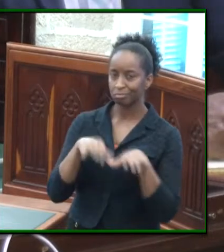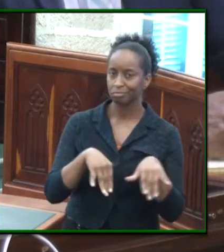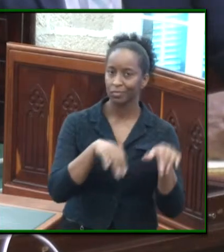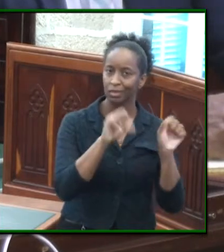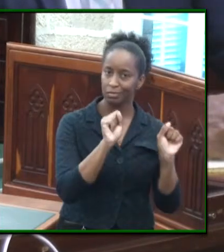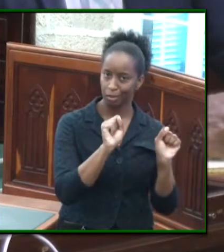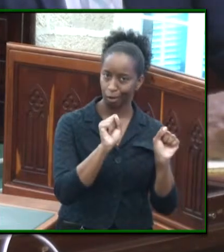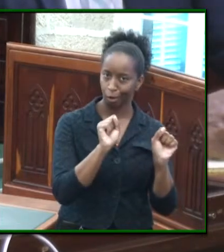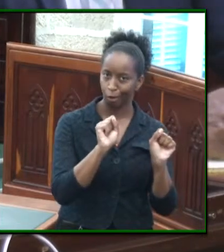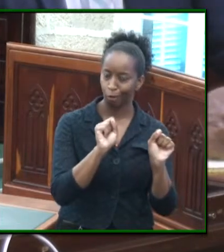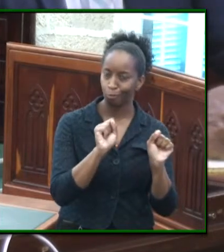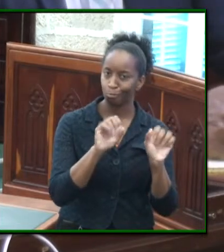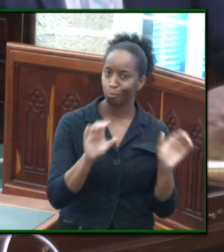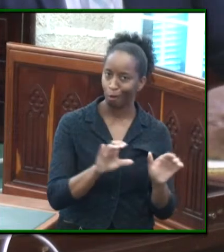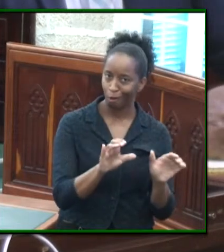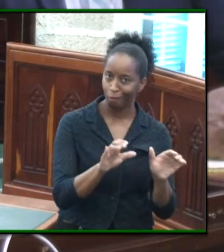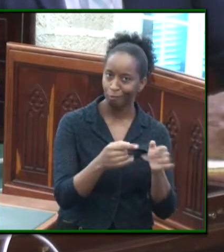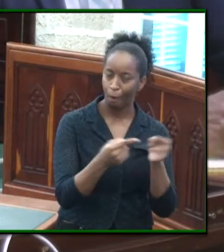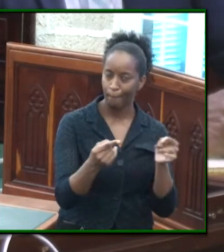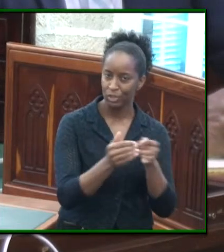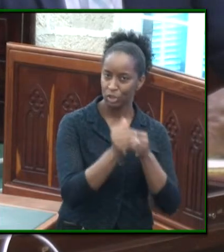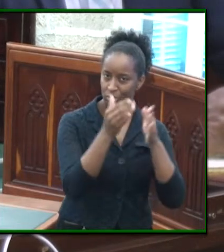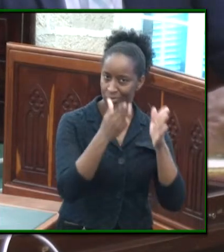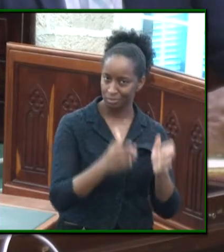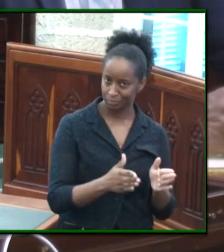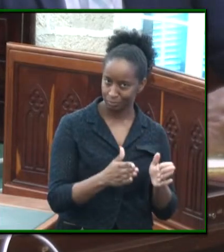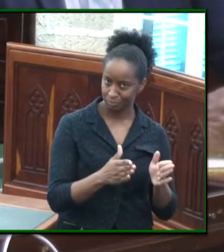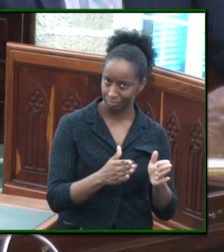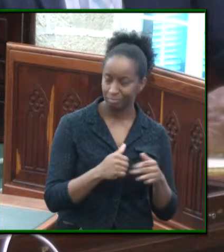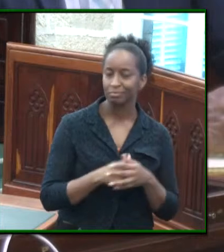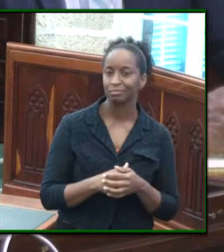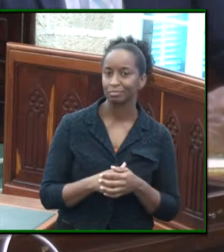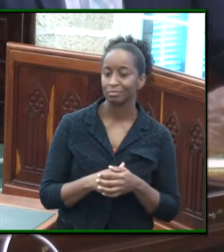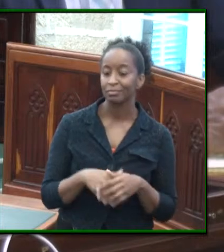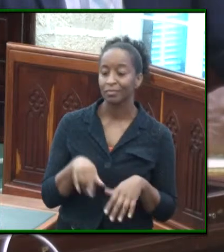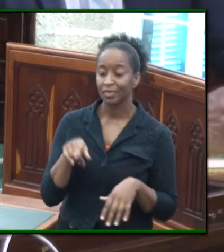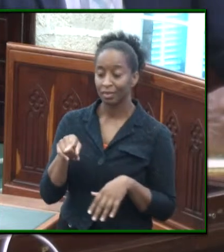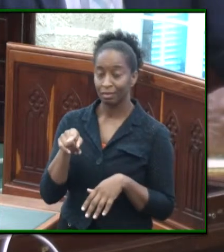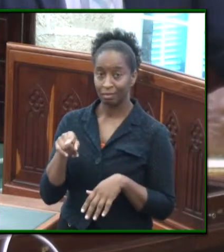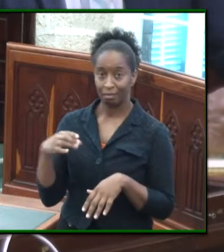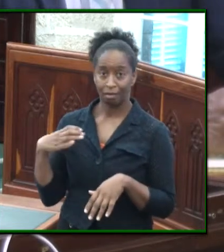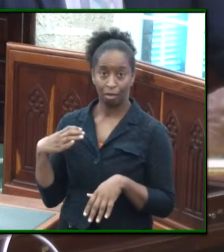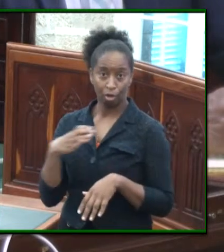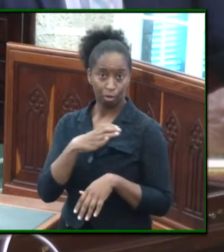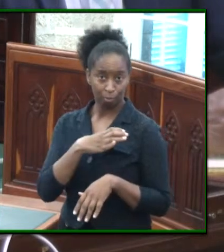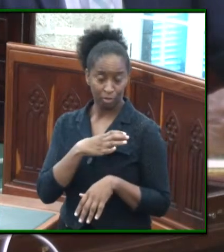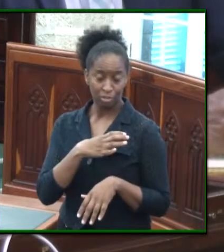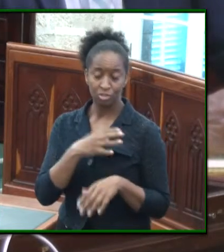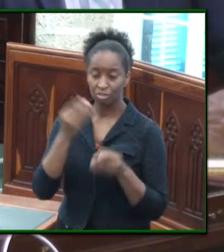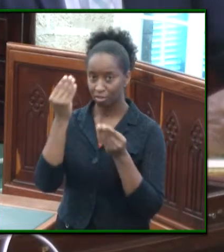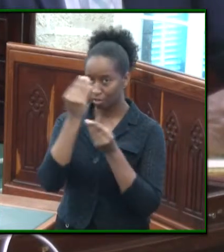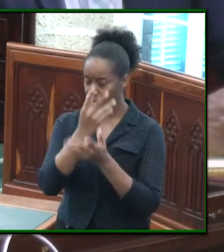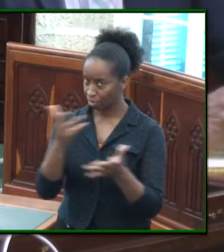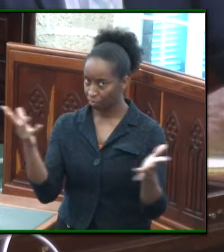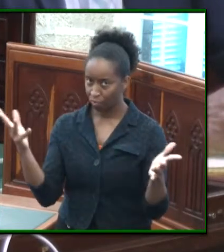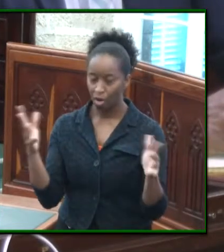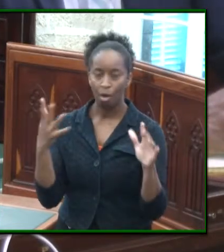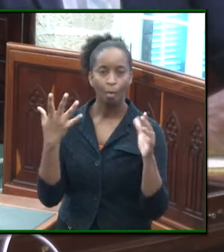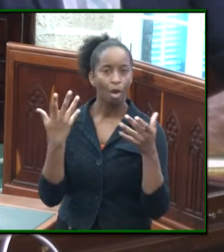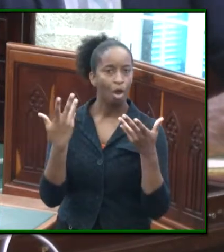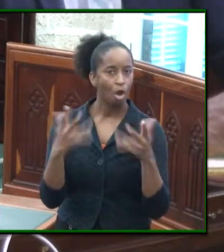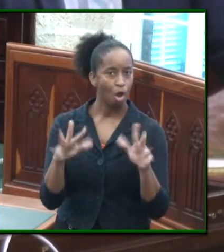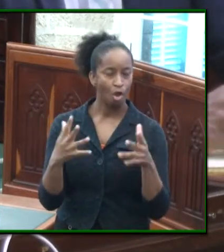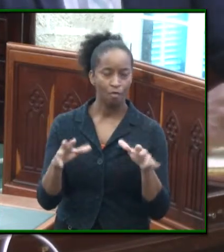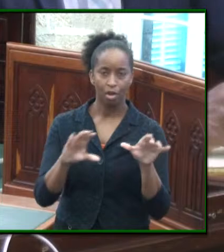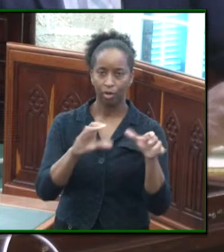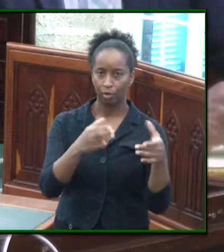But they had not met with the leader of the opposition because at the time there was none. At the time, the Democratic Labour Party